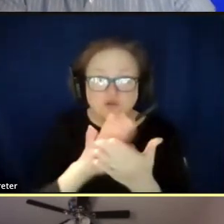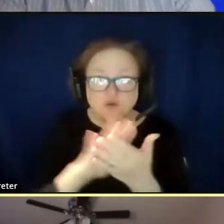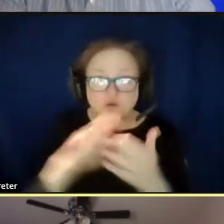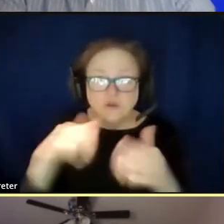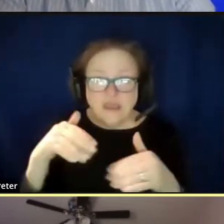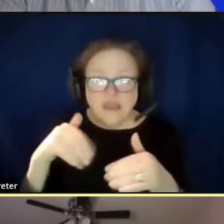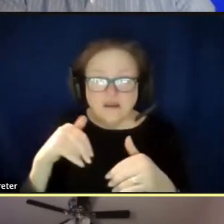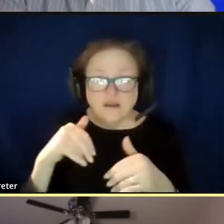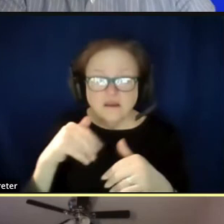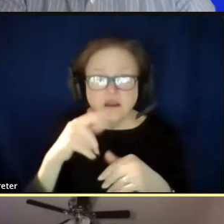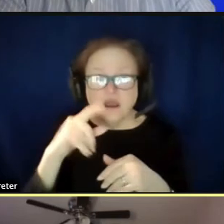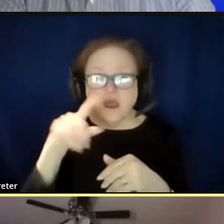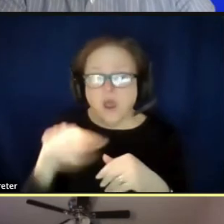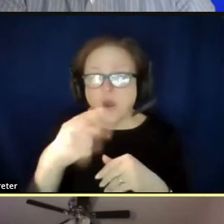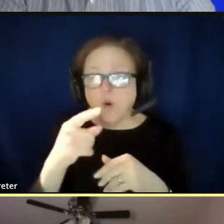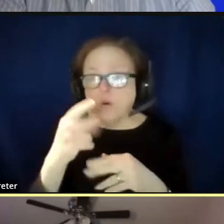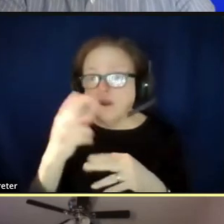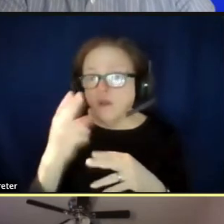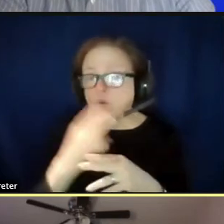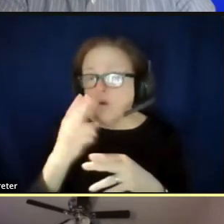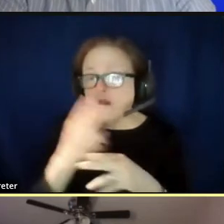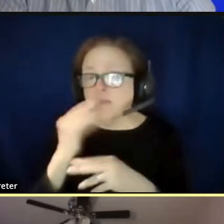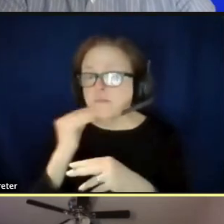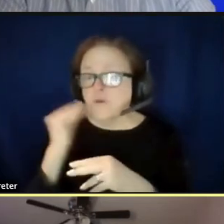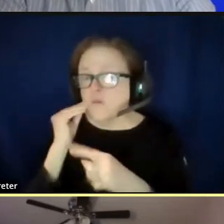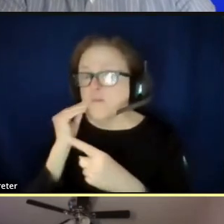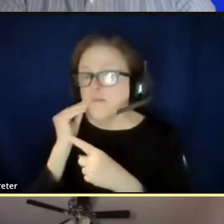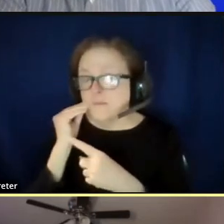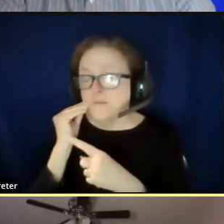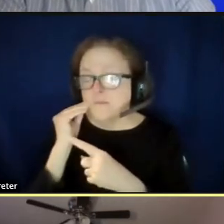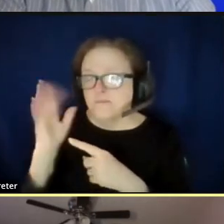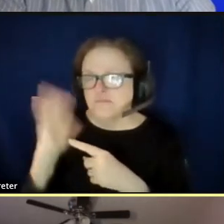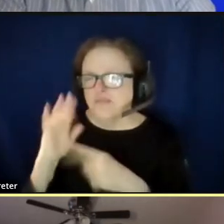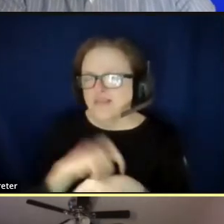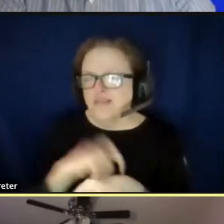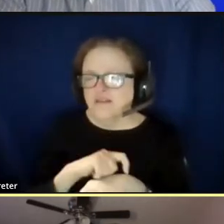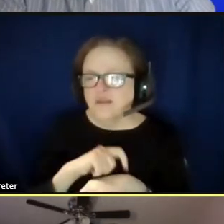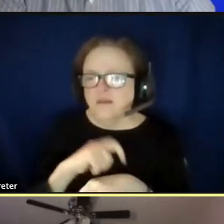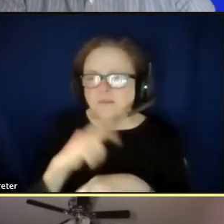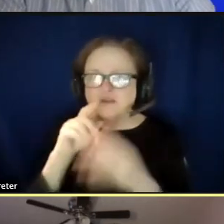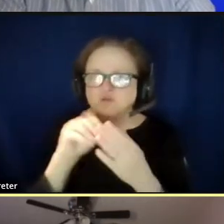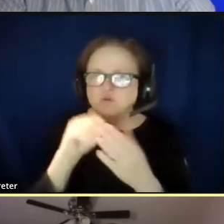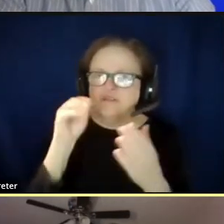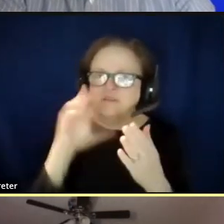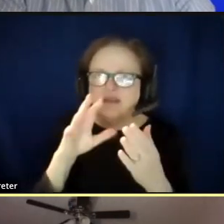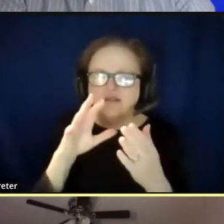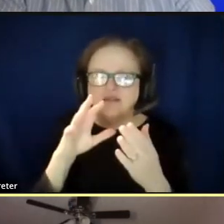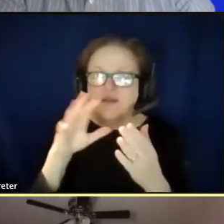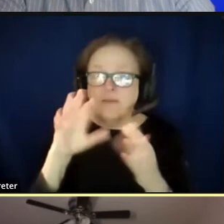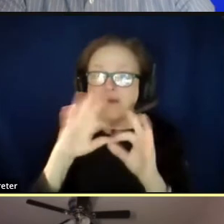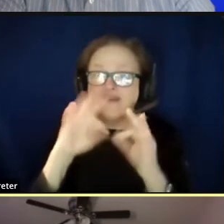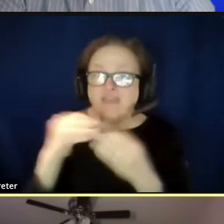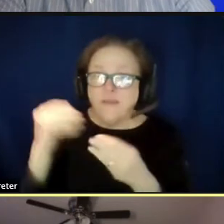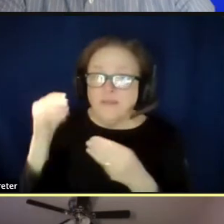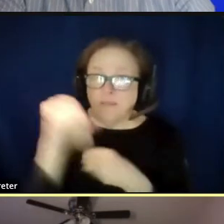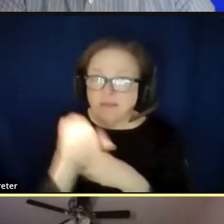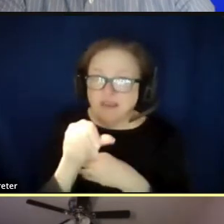only worn them, worn them when I was home because they were so expensive and my family paid for them. So